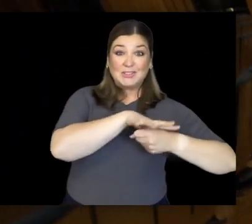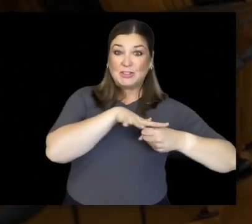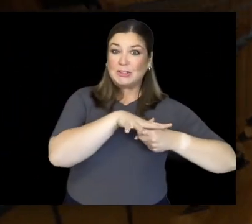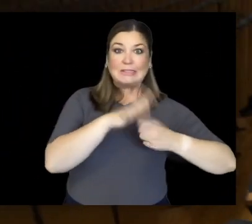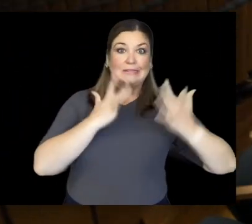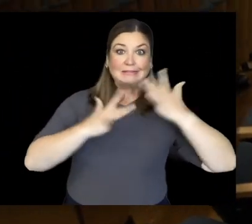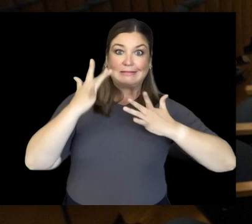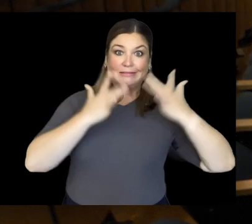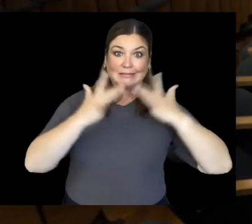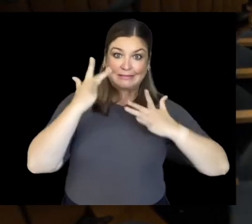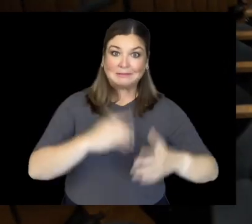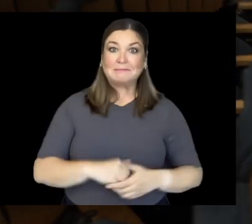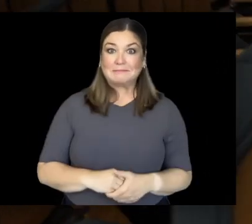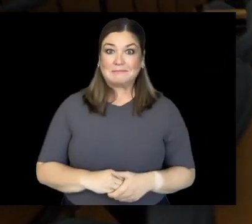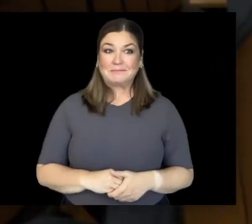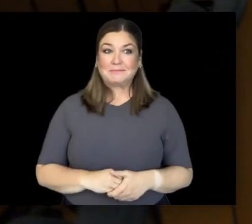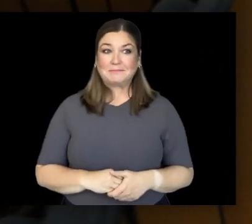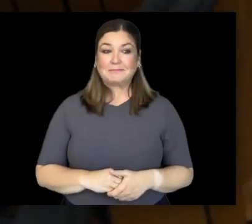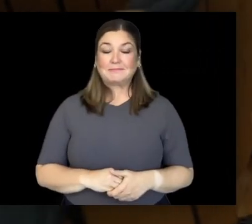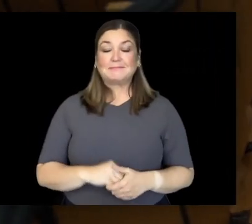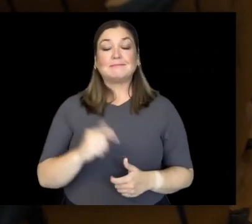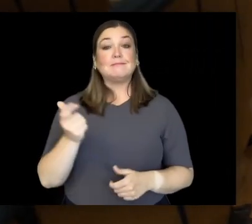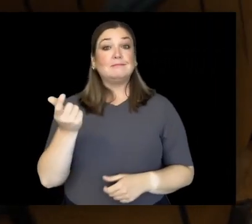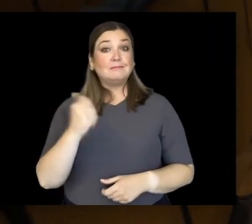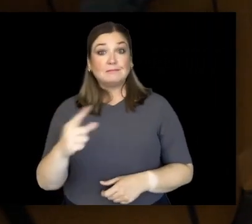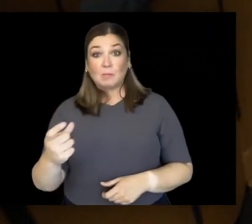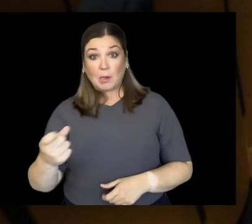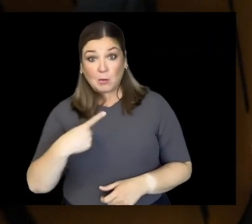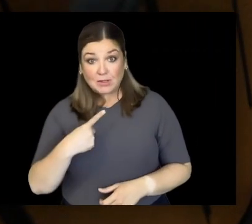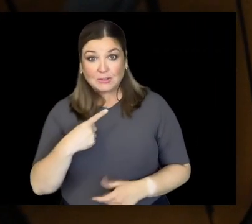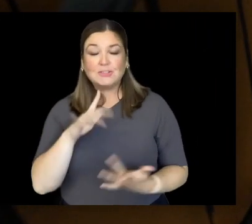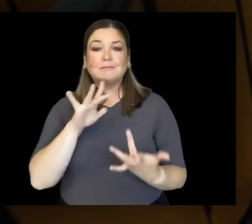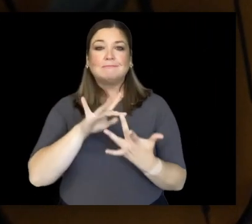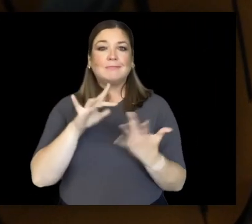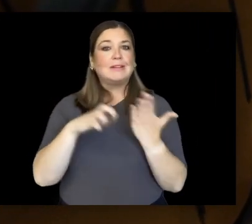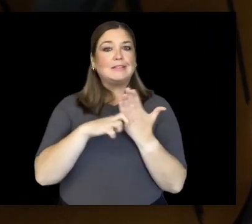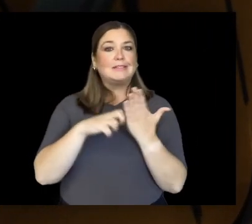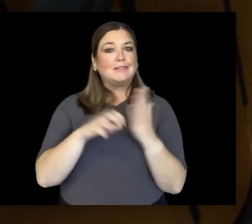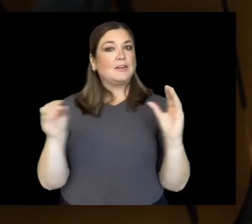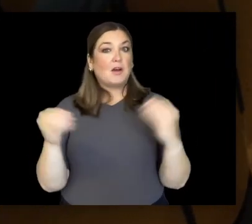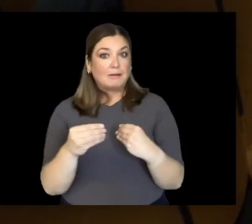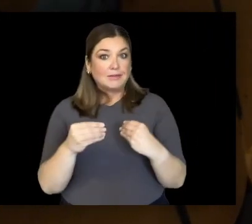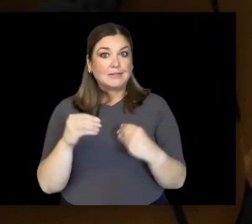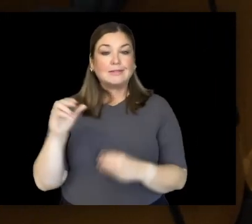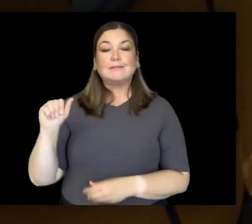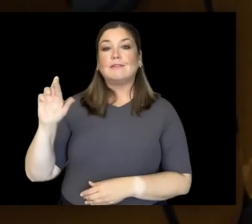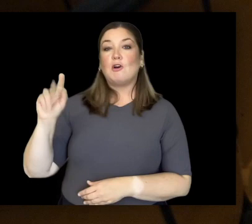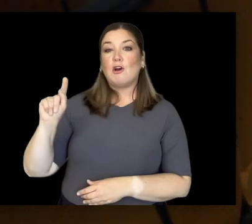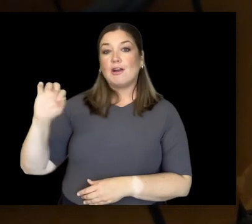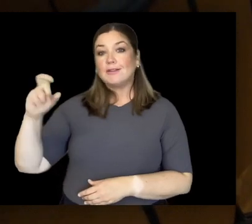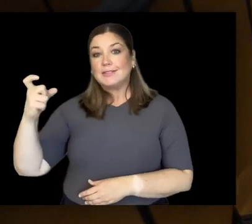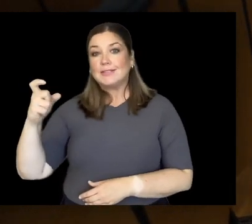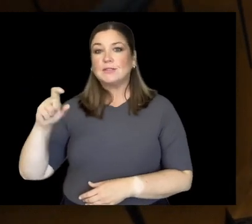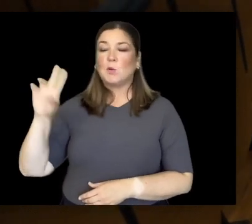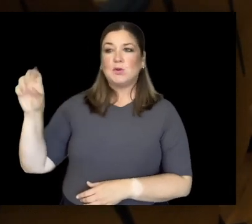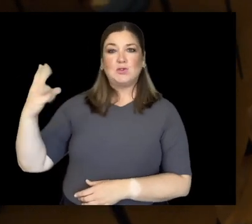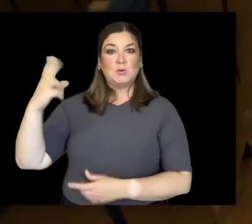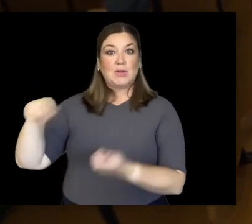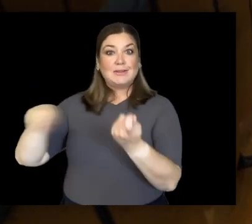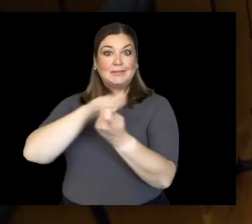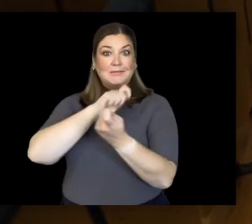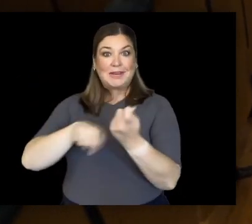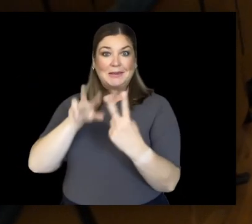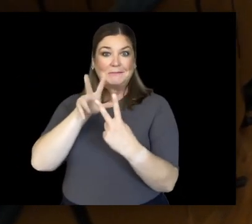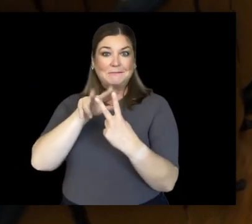transfer seat, as there is limited room next to transfer seats. Please contact the Utah Symphony ticket office or ArtTix if you have any questions